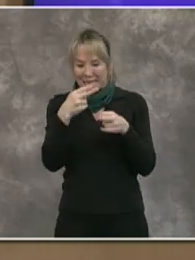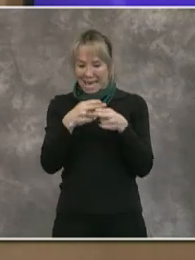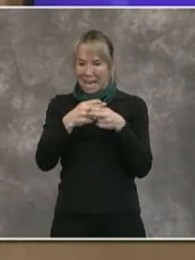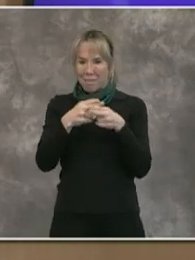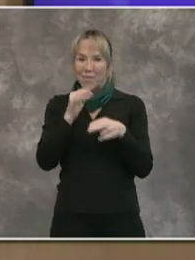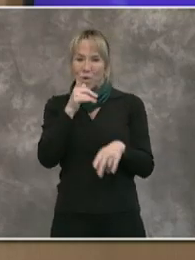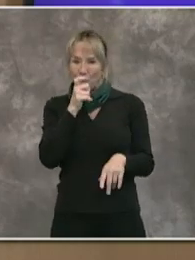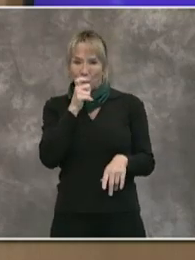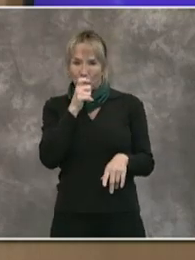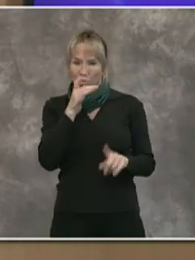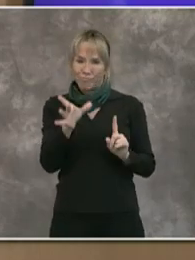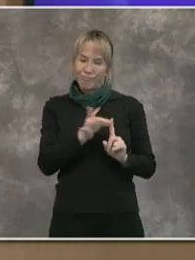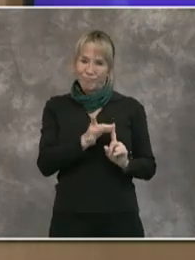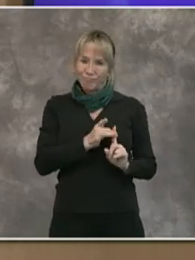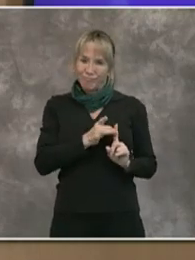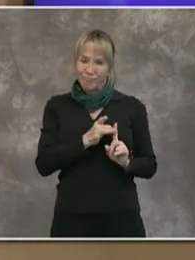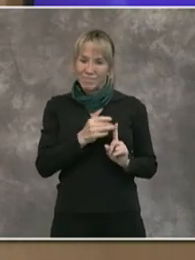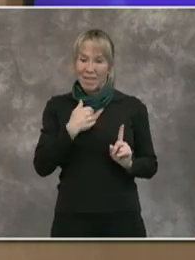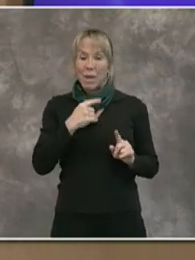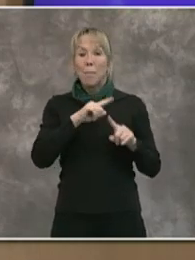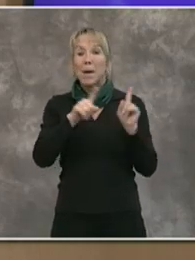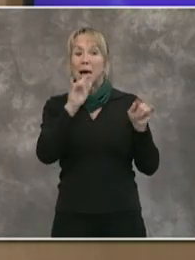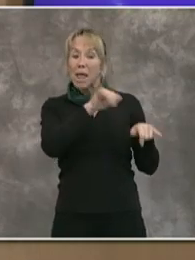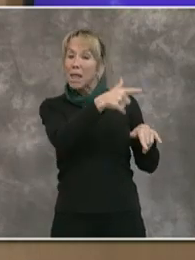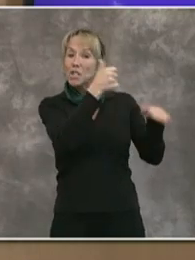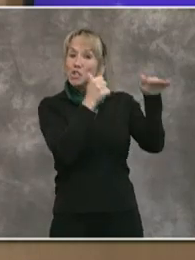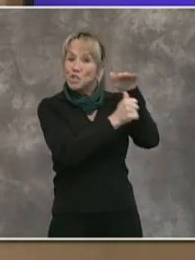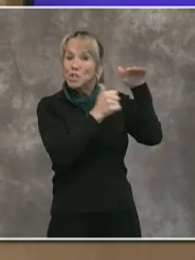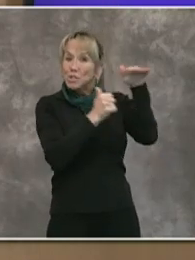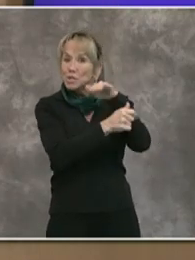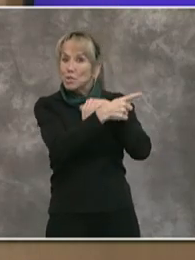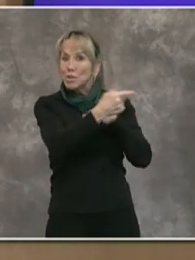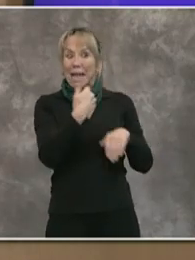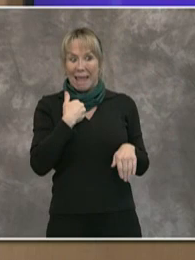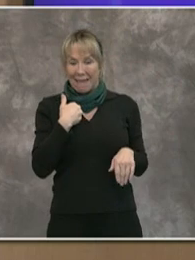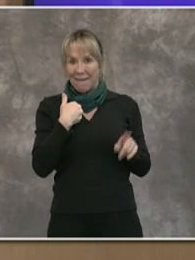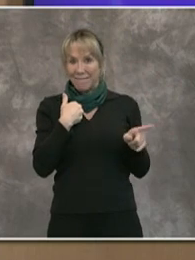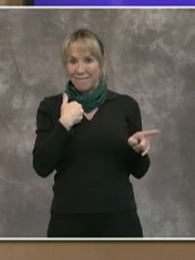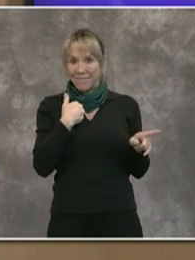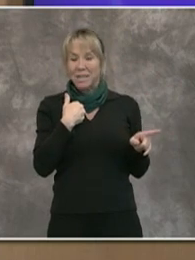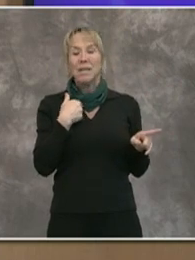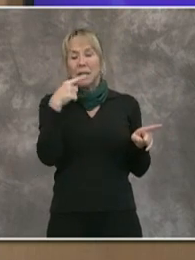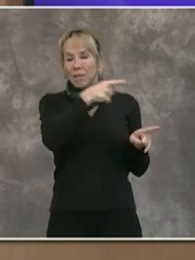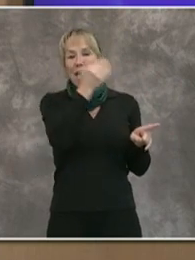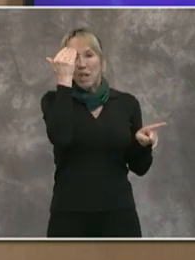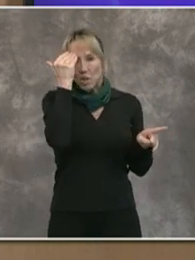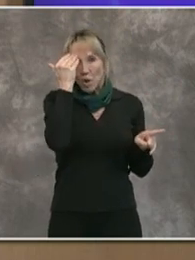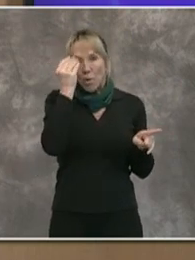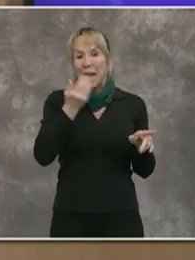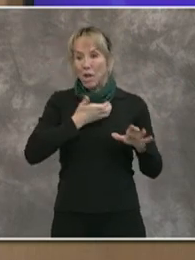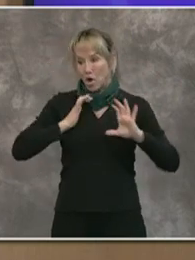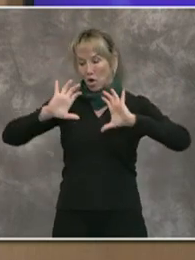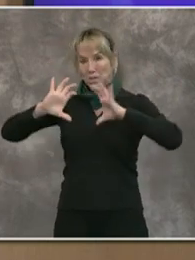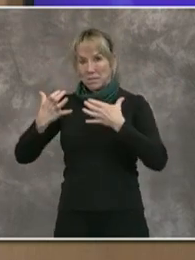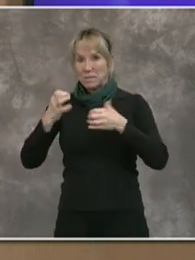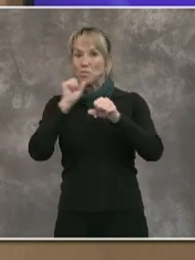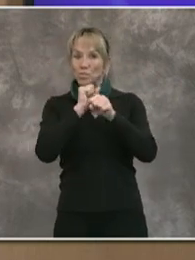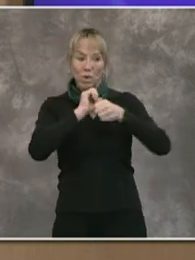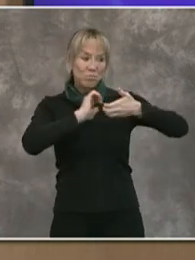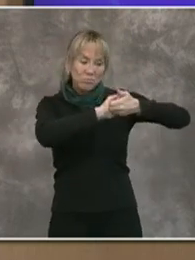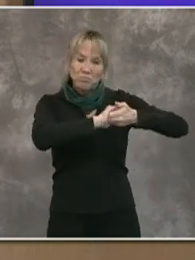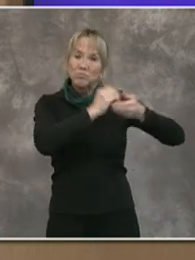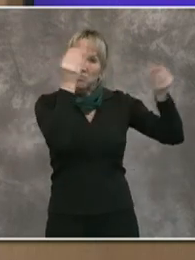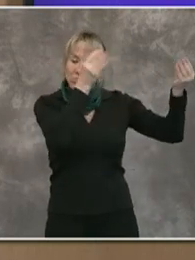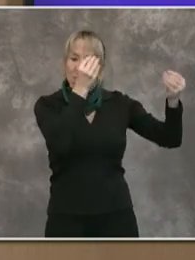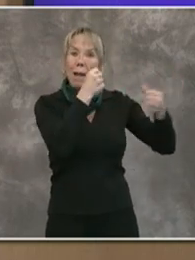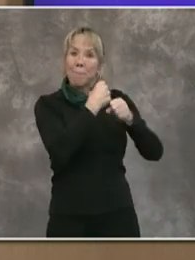has had a positive test is aware of this and works closely with our public health teams to make sure that all appropriate steps are taken to